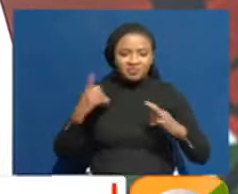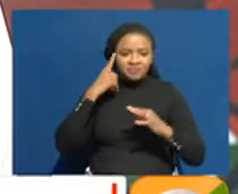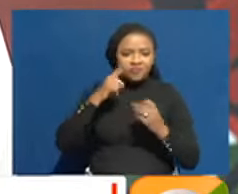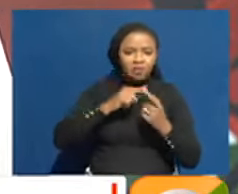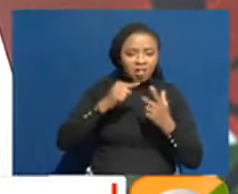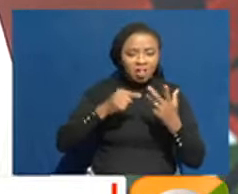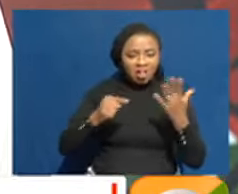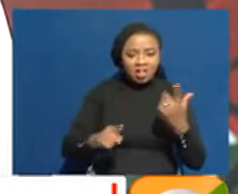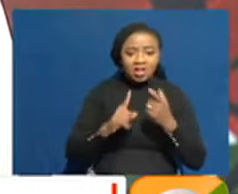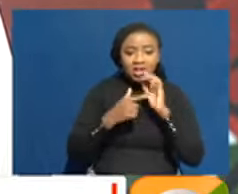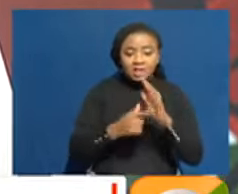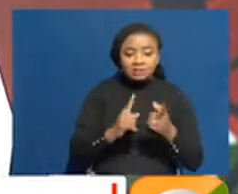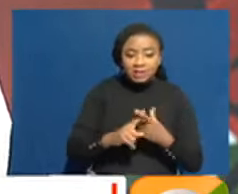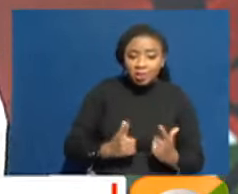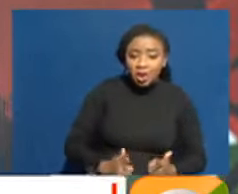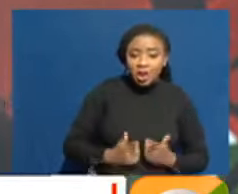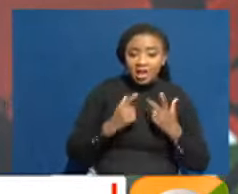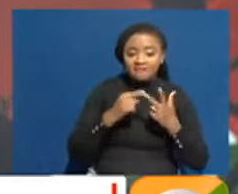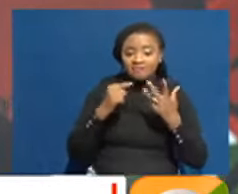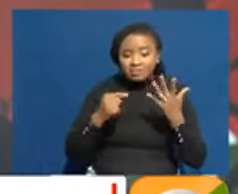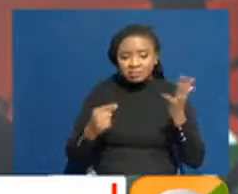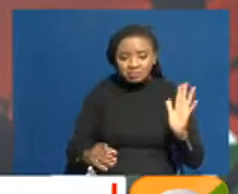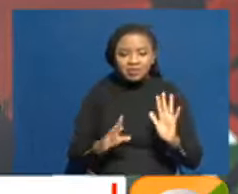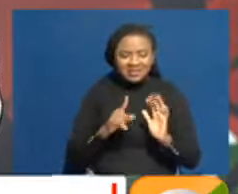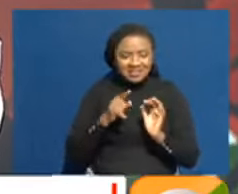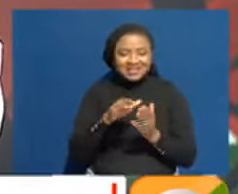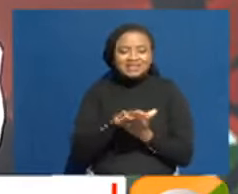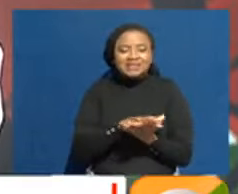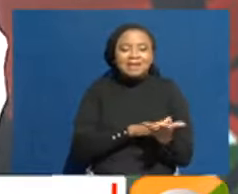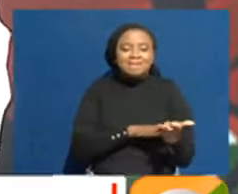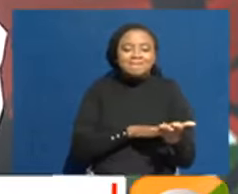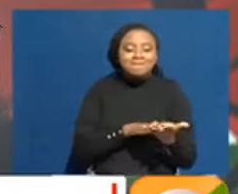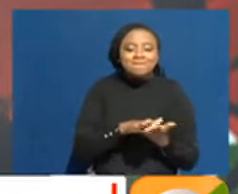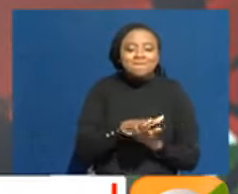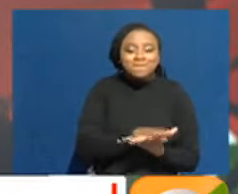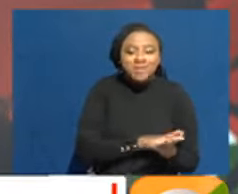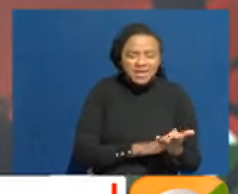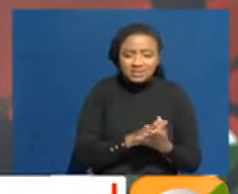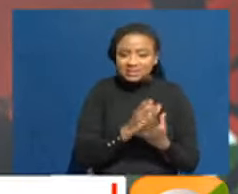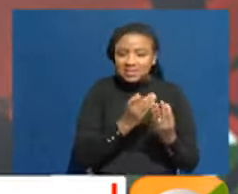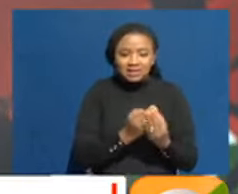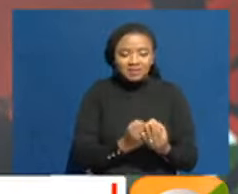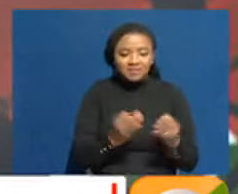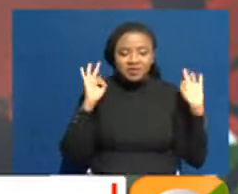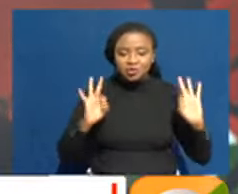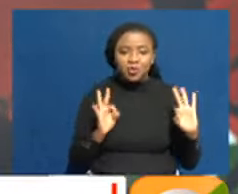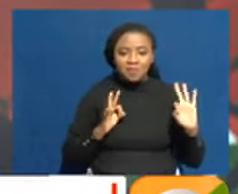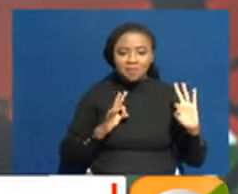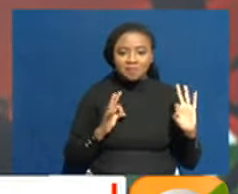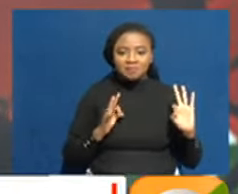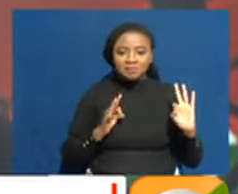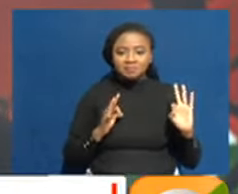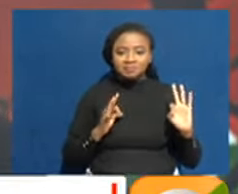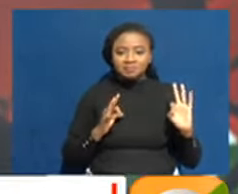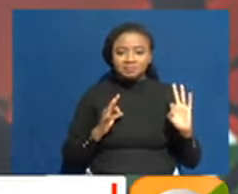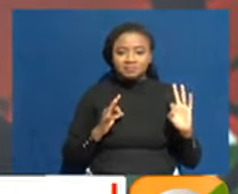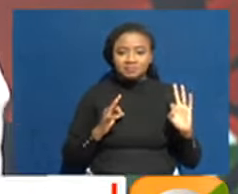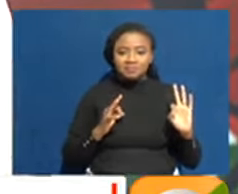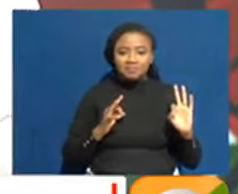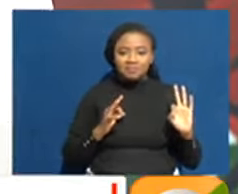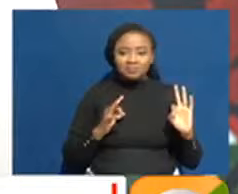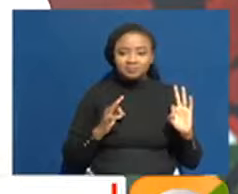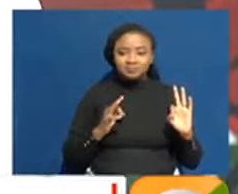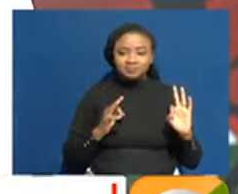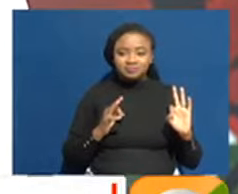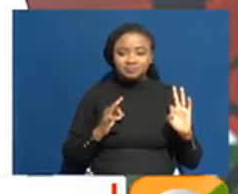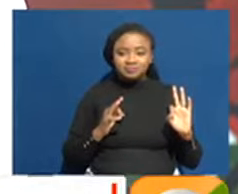the right to life, the right, so those, freedom of the press, the right to speak freely, those you really cannot be too free. It